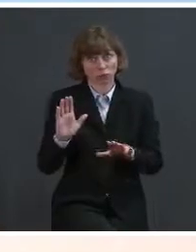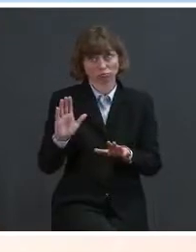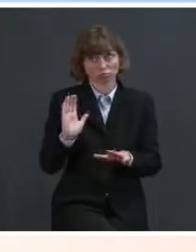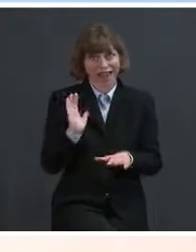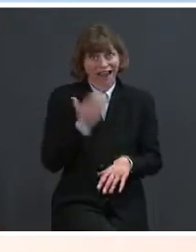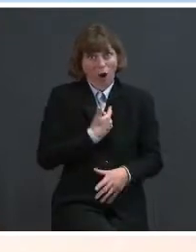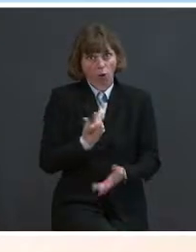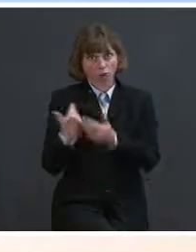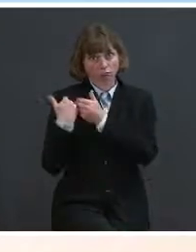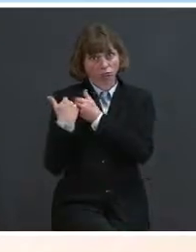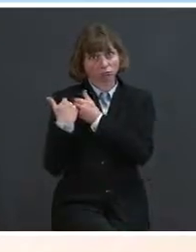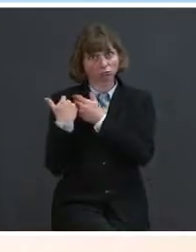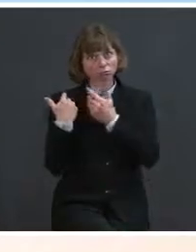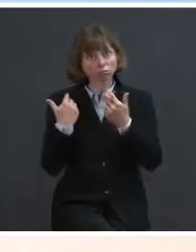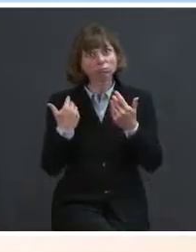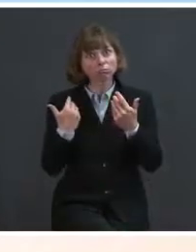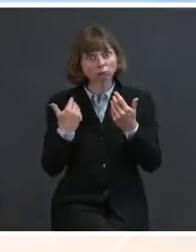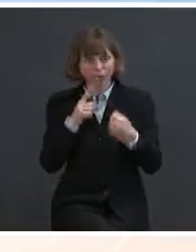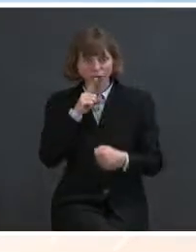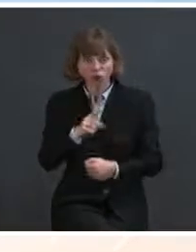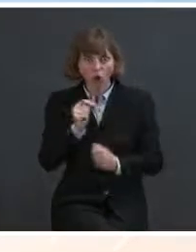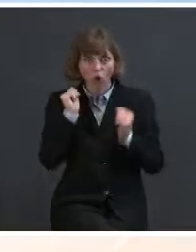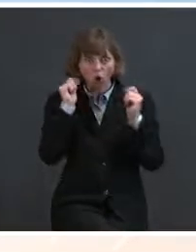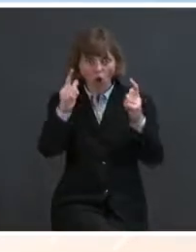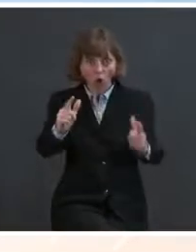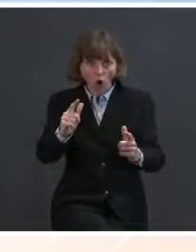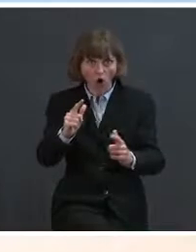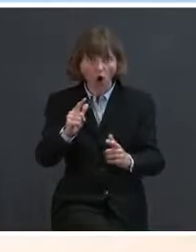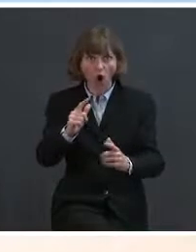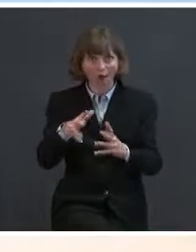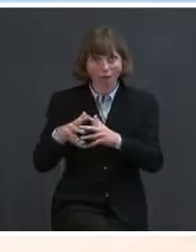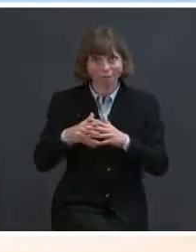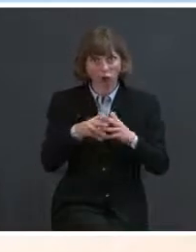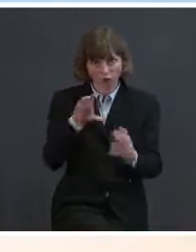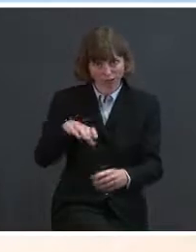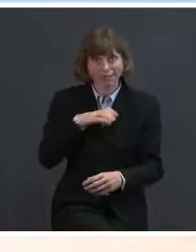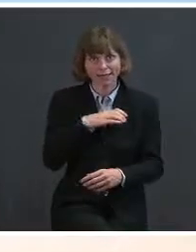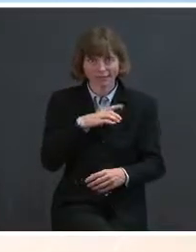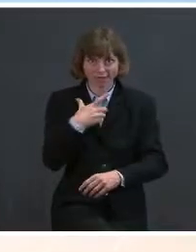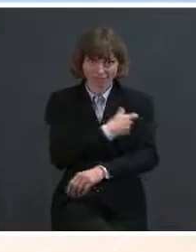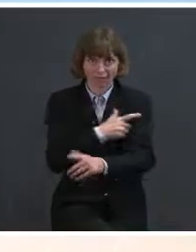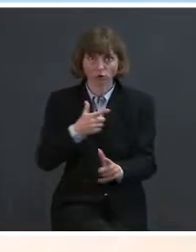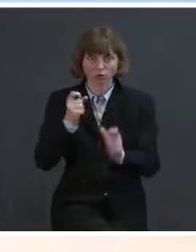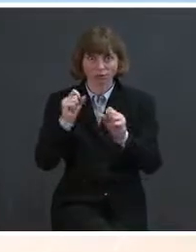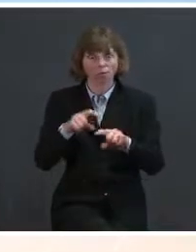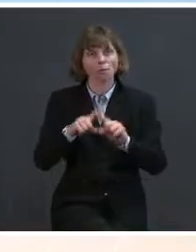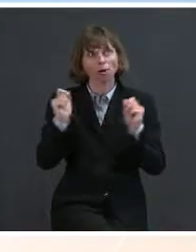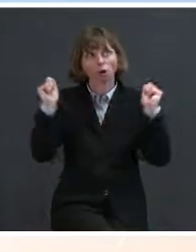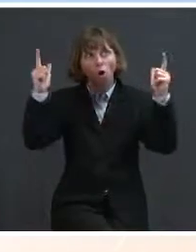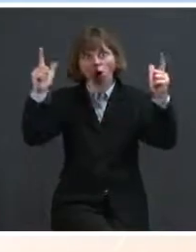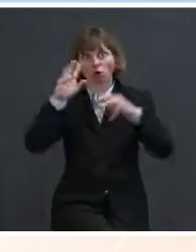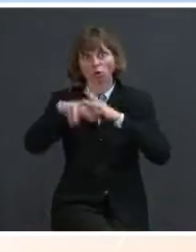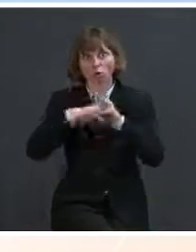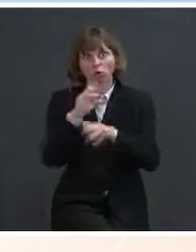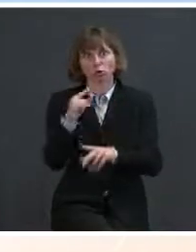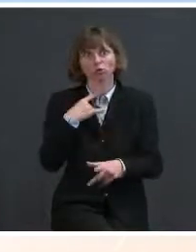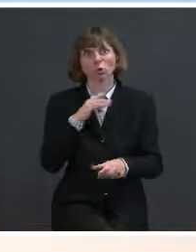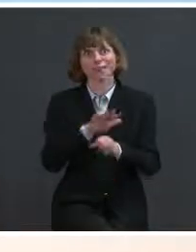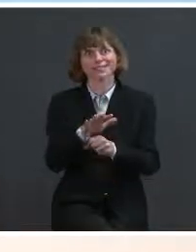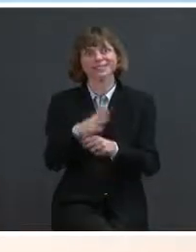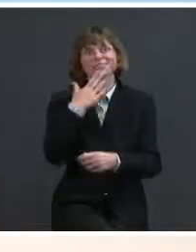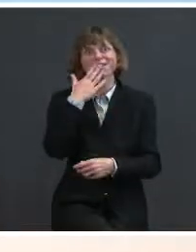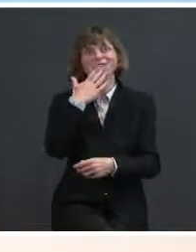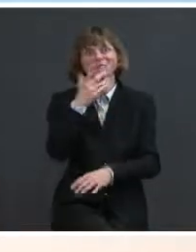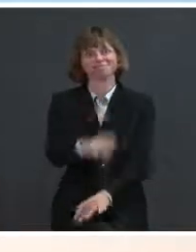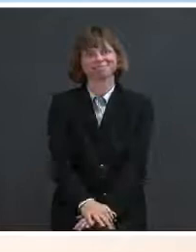every last American citizen is vaccinated as quickly as possible, but that the rest of the world gets vaccinated as quickly as possible as well. So I'll leave it at that. Thanks, guys. Thank you,